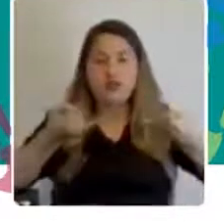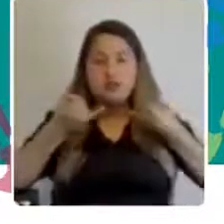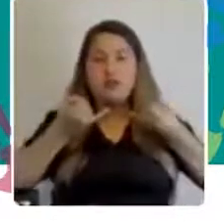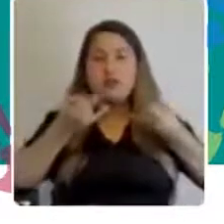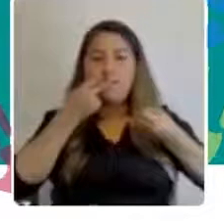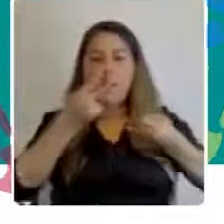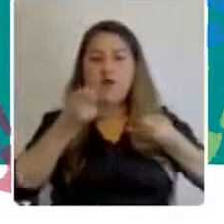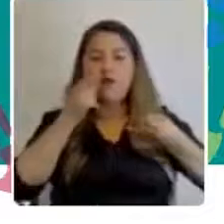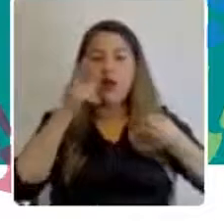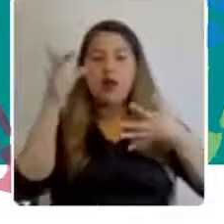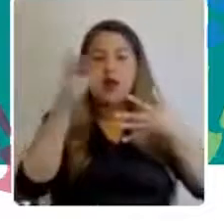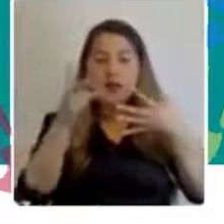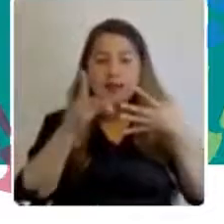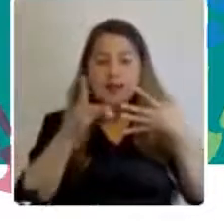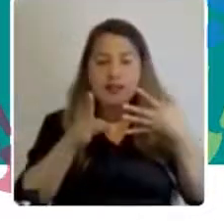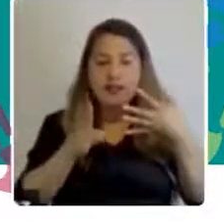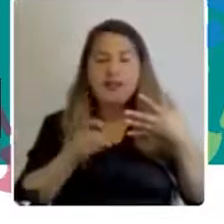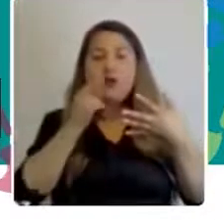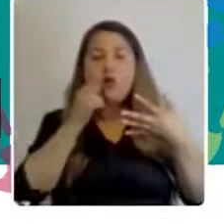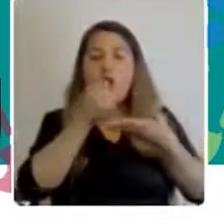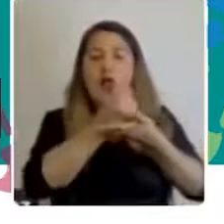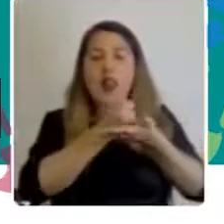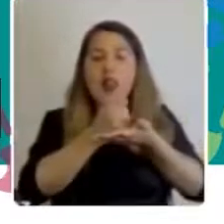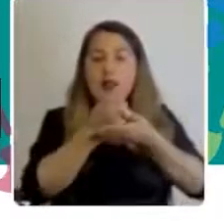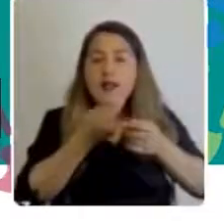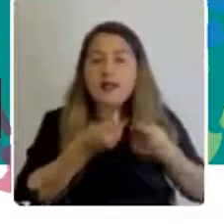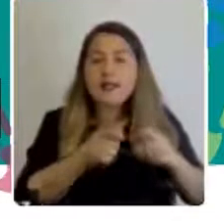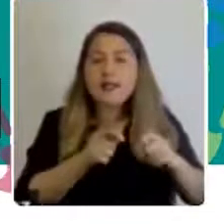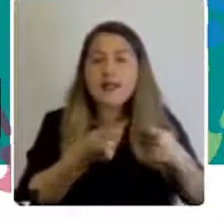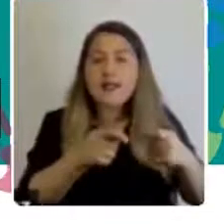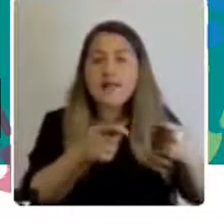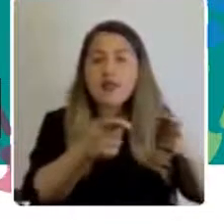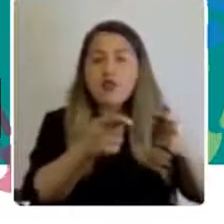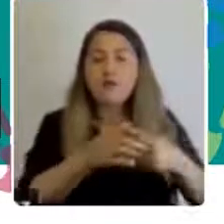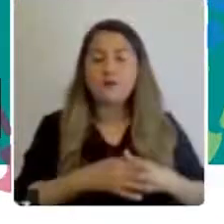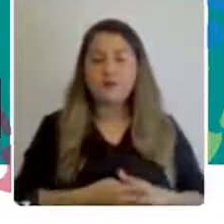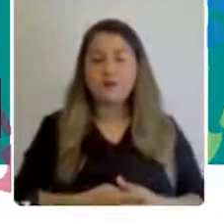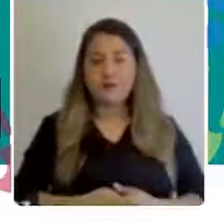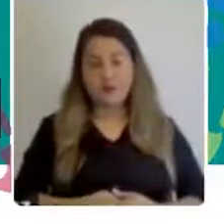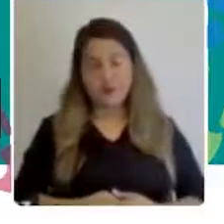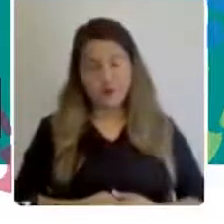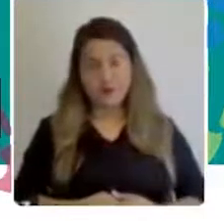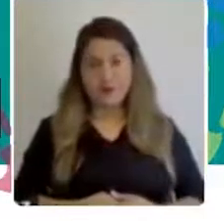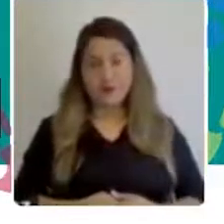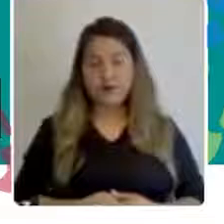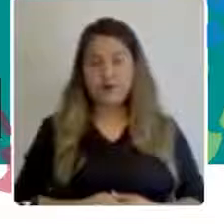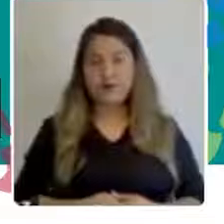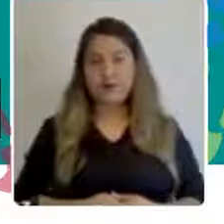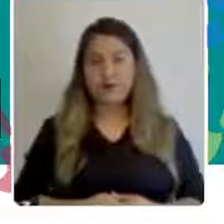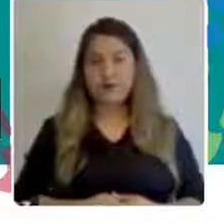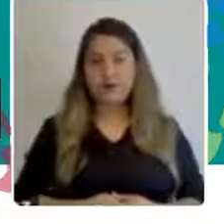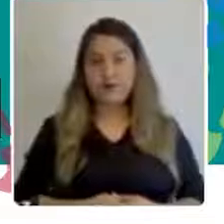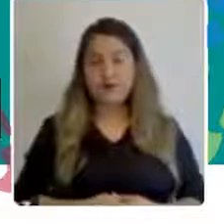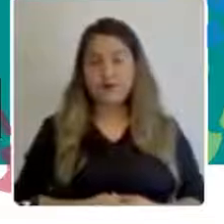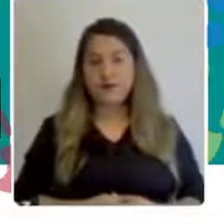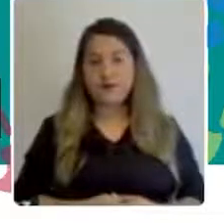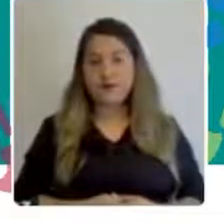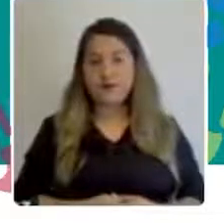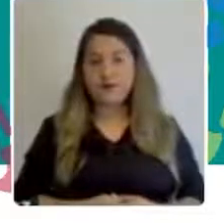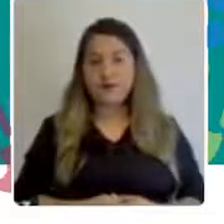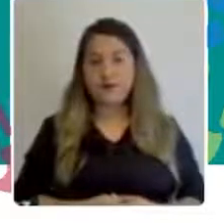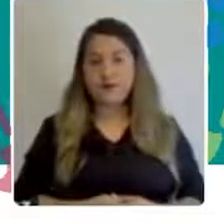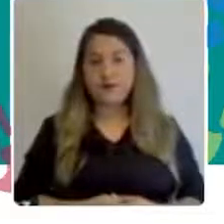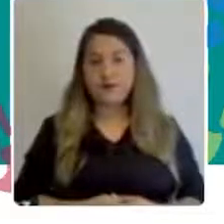science in general, guidelines, and in order to diagnose patients in all countries and treat